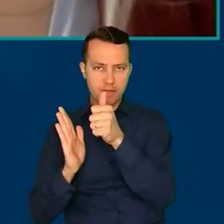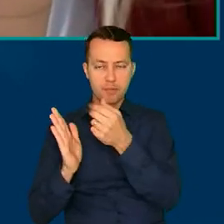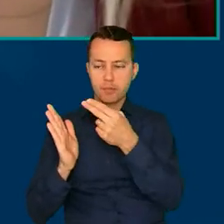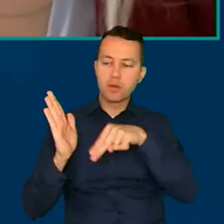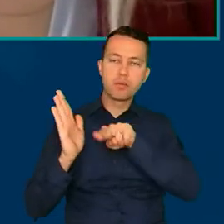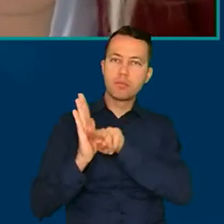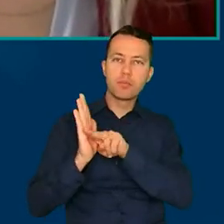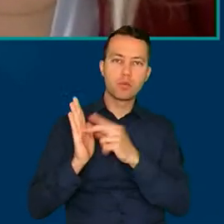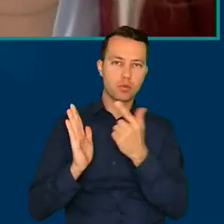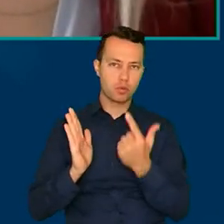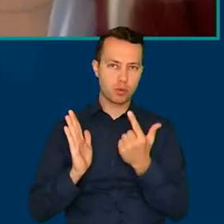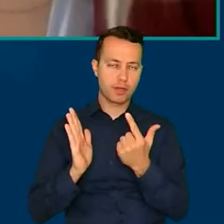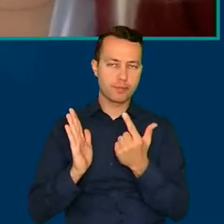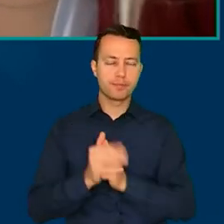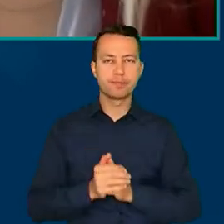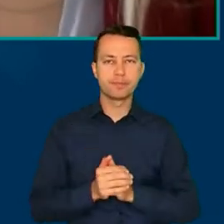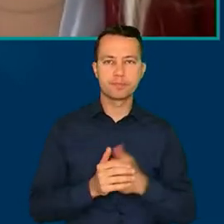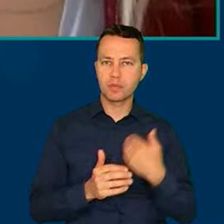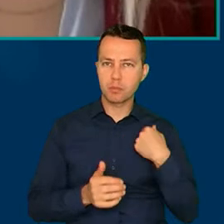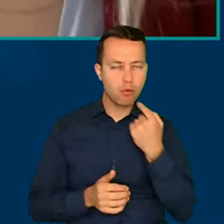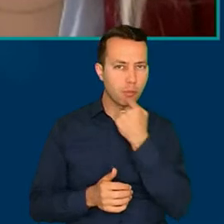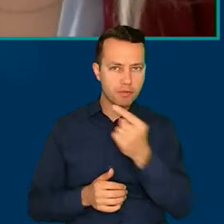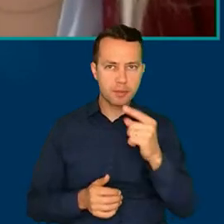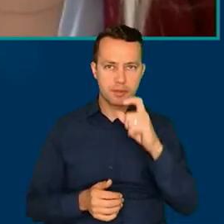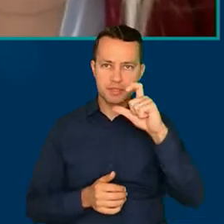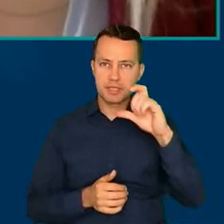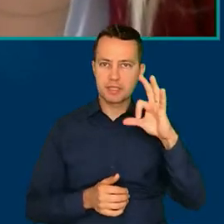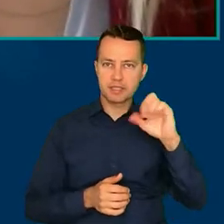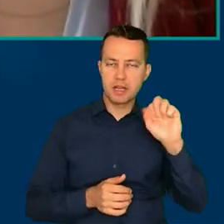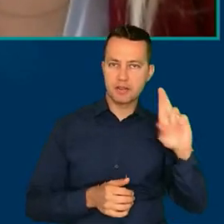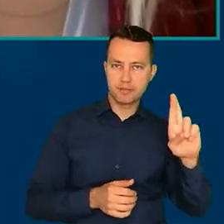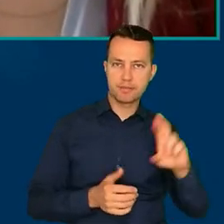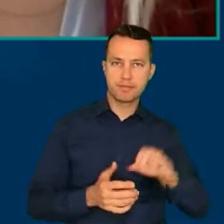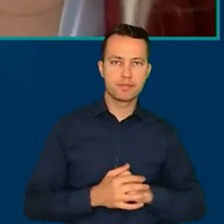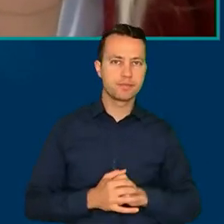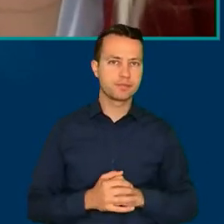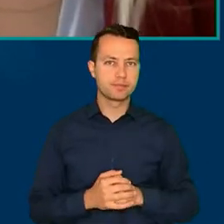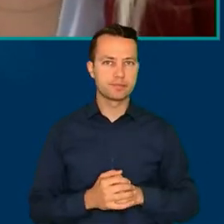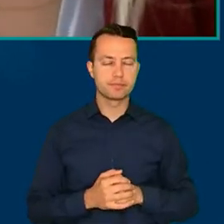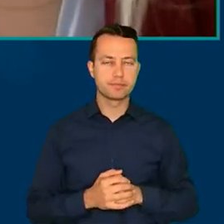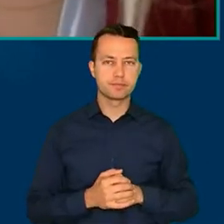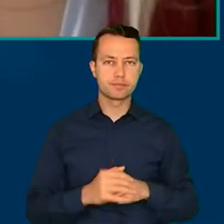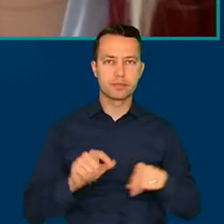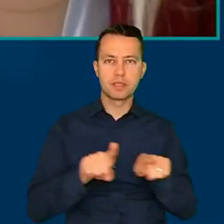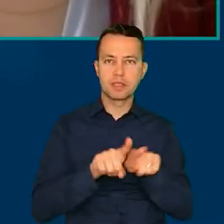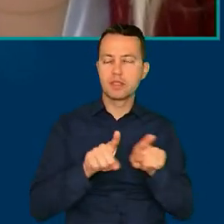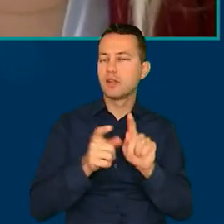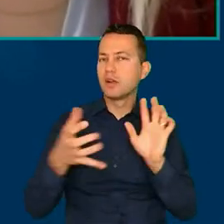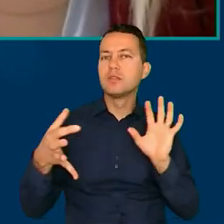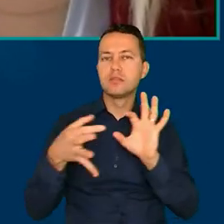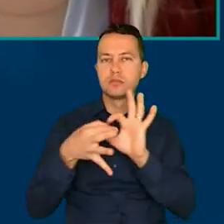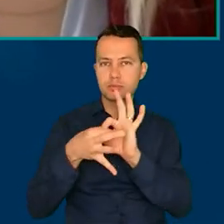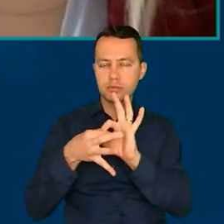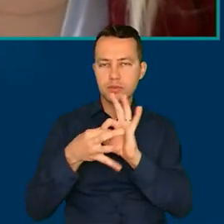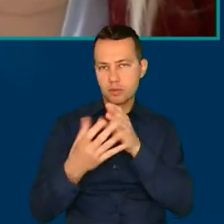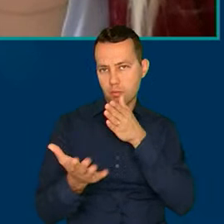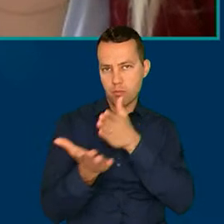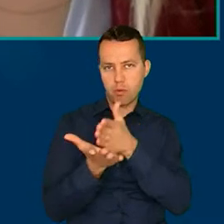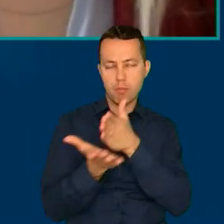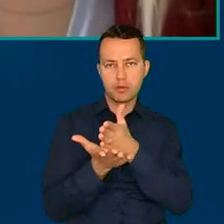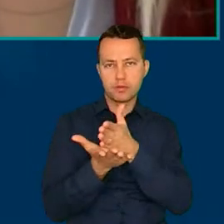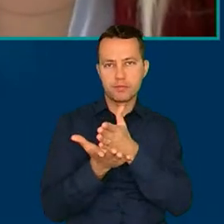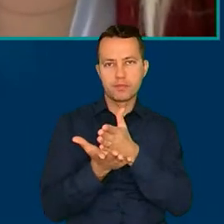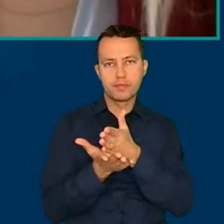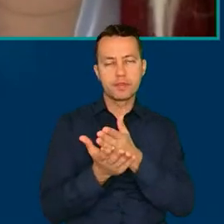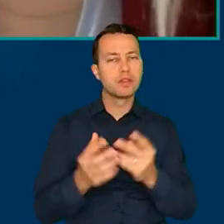seeing sustainability law integrate expectations of due diligence reporting. So what that actually looks like and says is